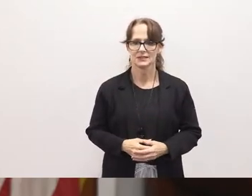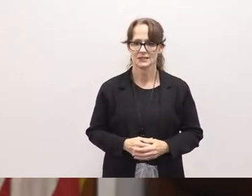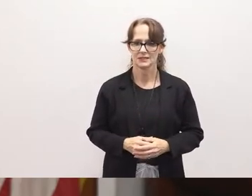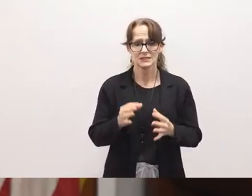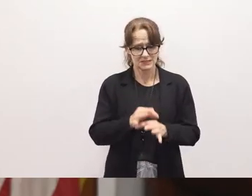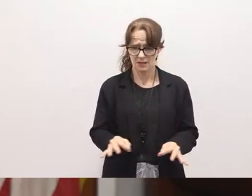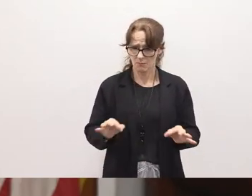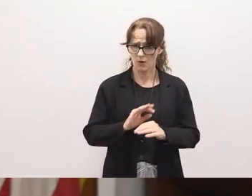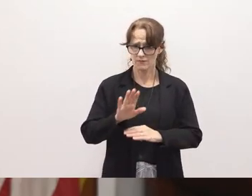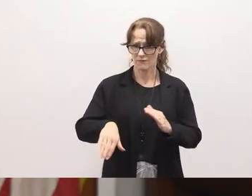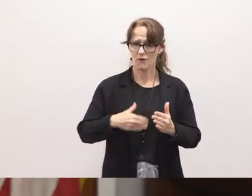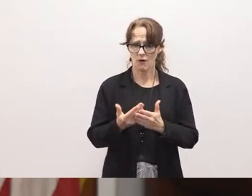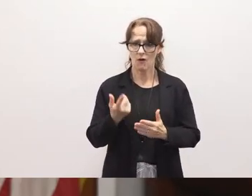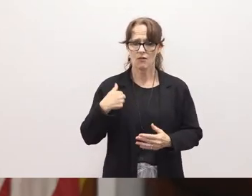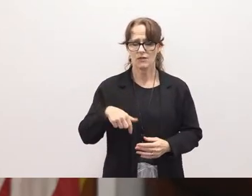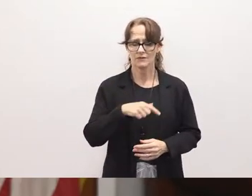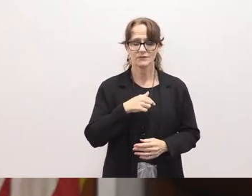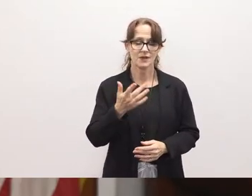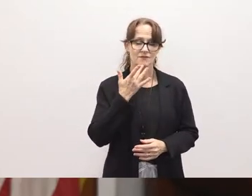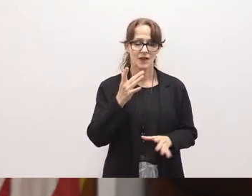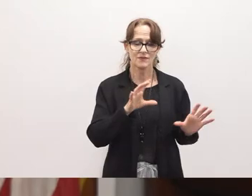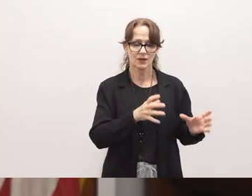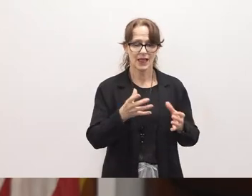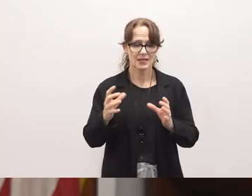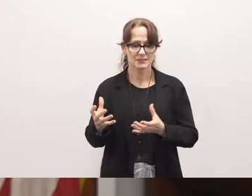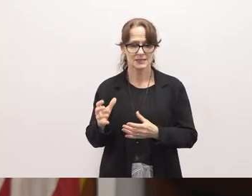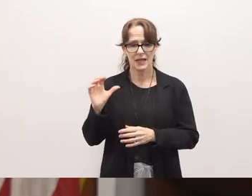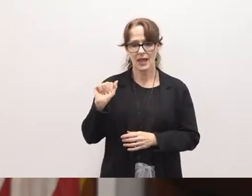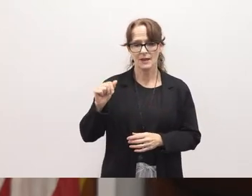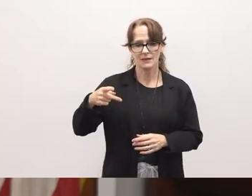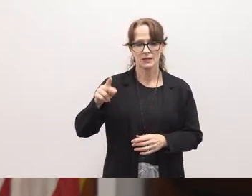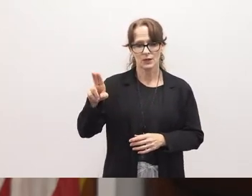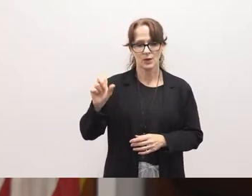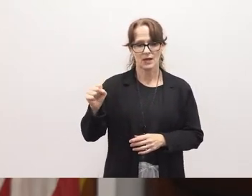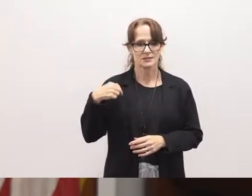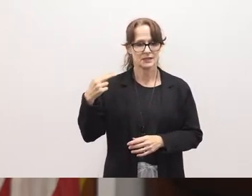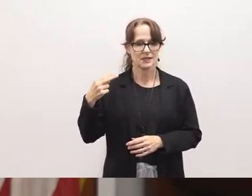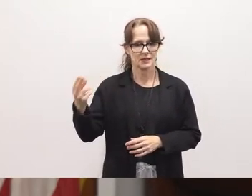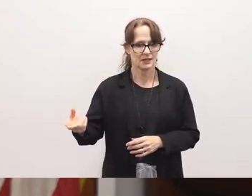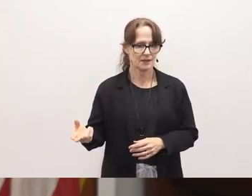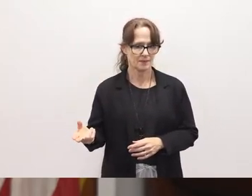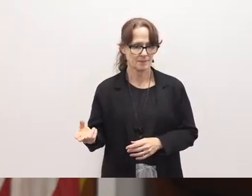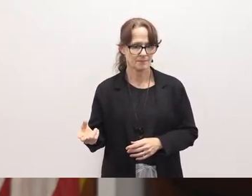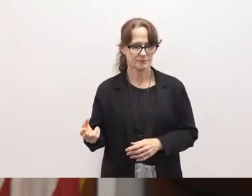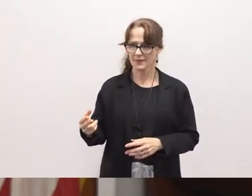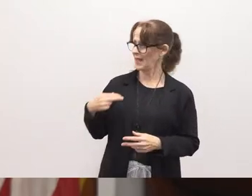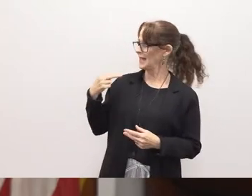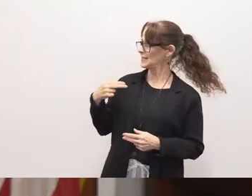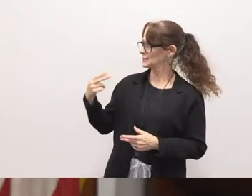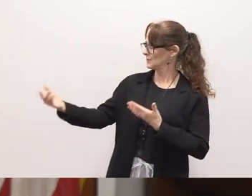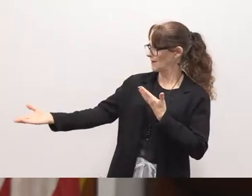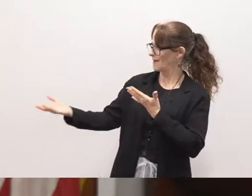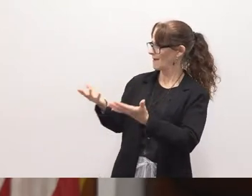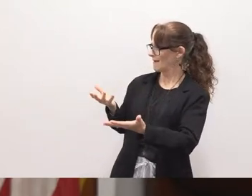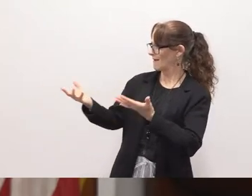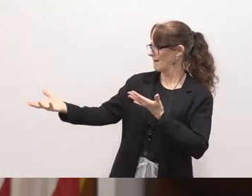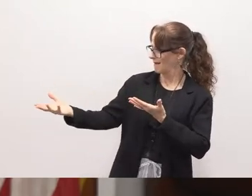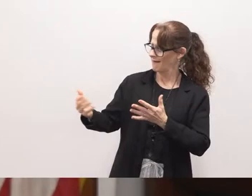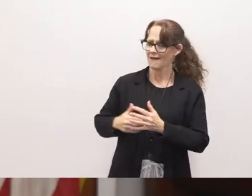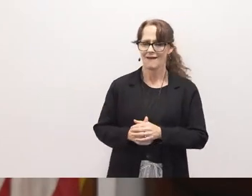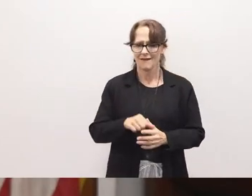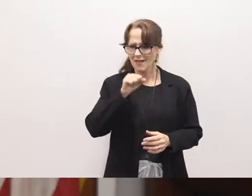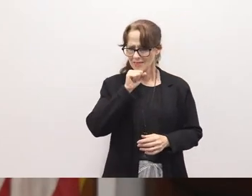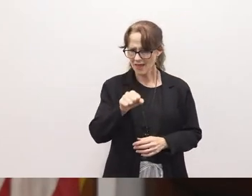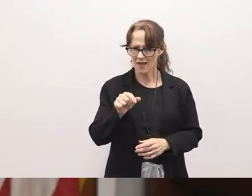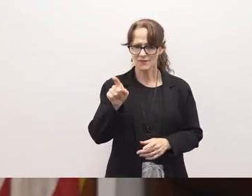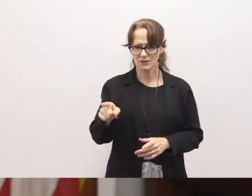us. Favorite classes right now are AP United States History. I'm a history major, so love that you